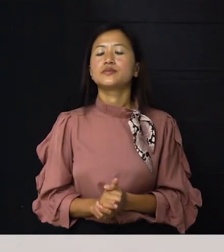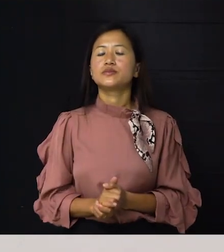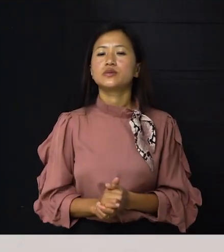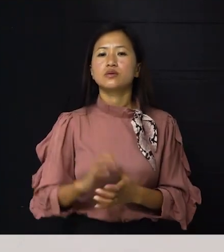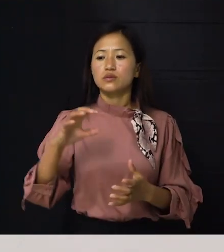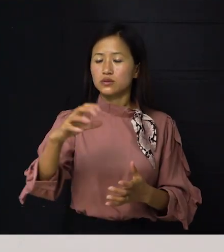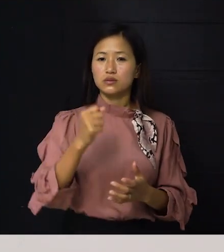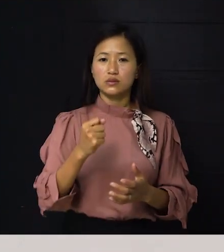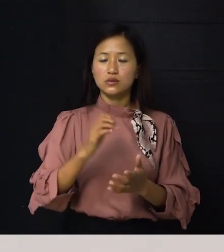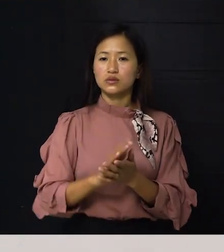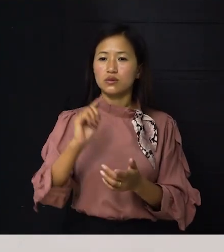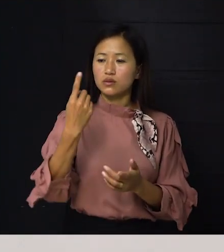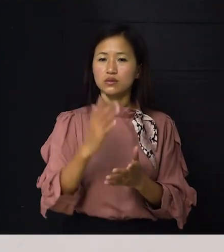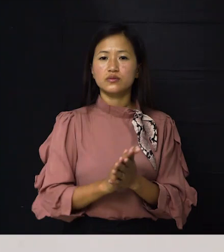only